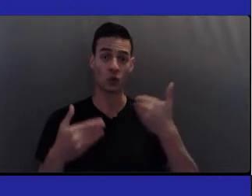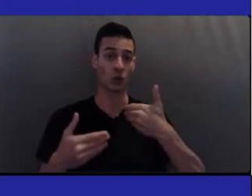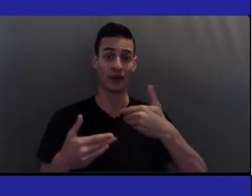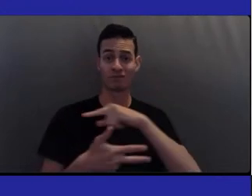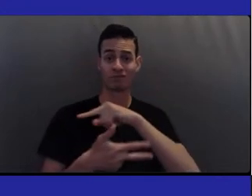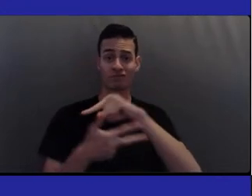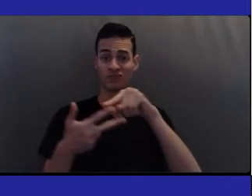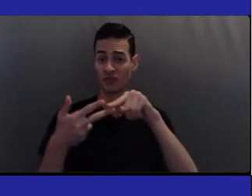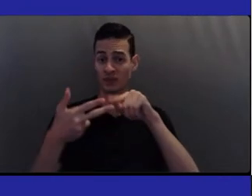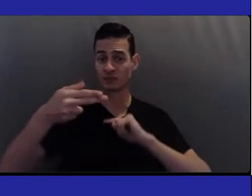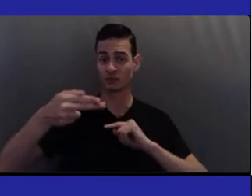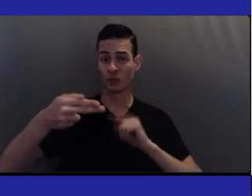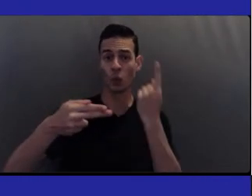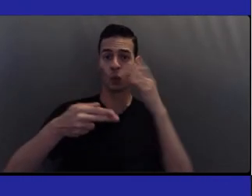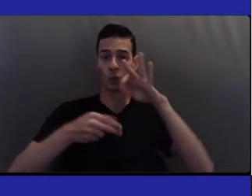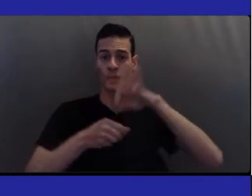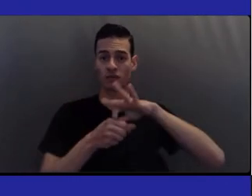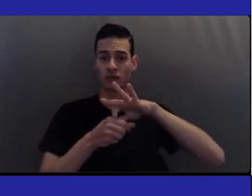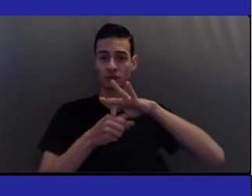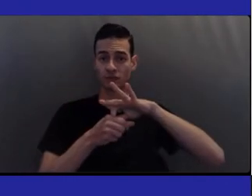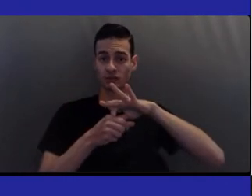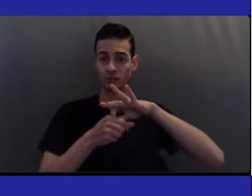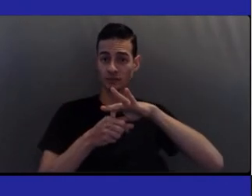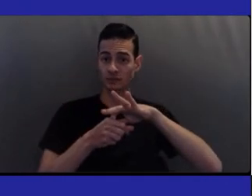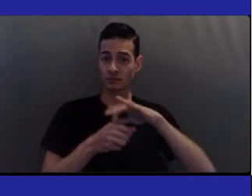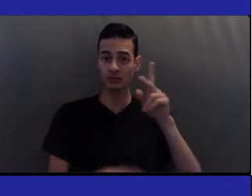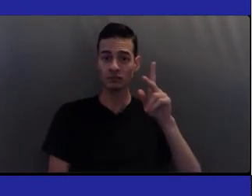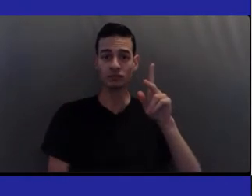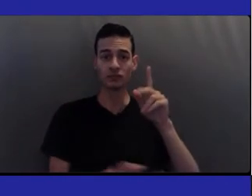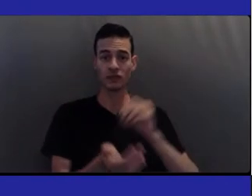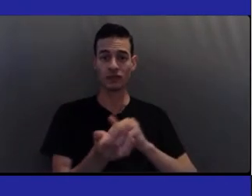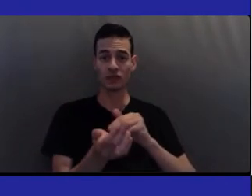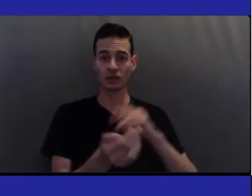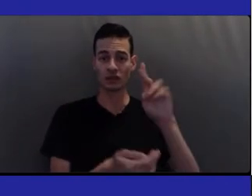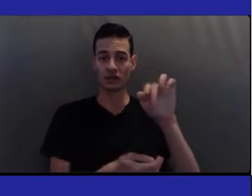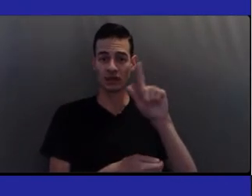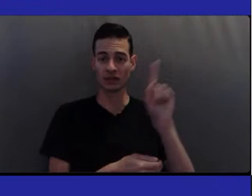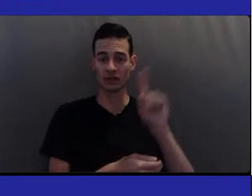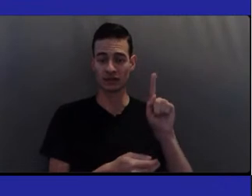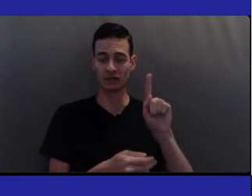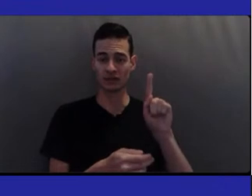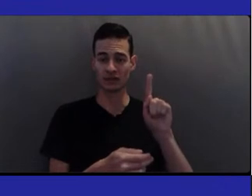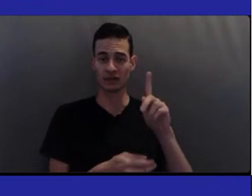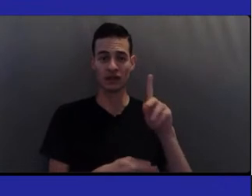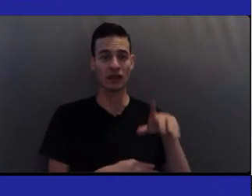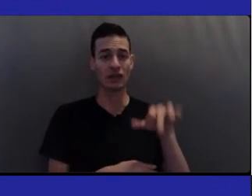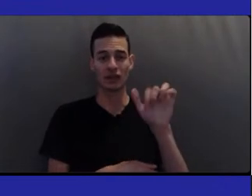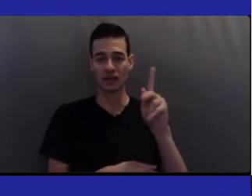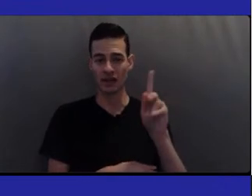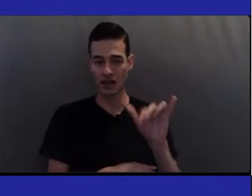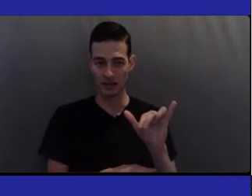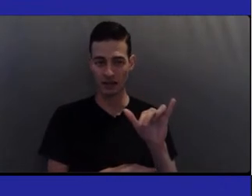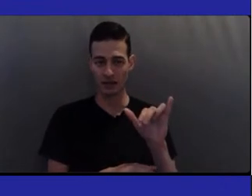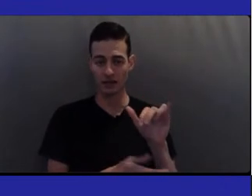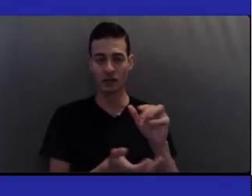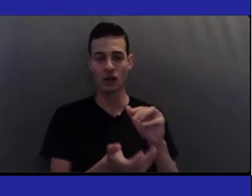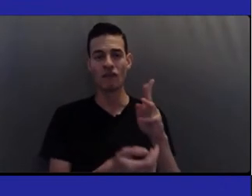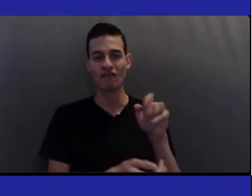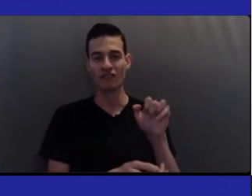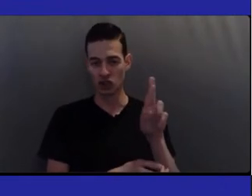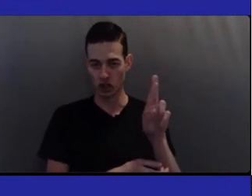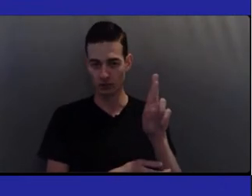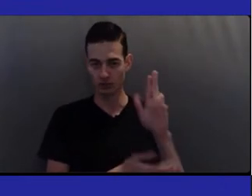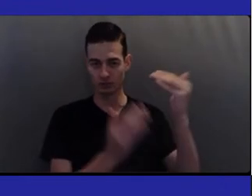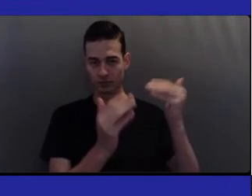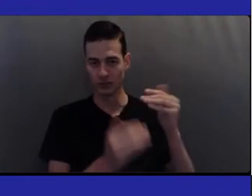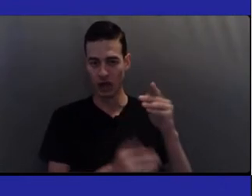let me then ask for your vote, Dr. Katz. Yes. Karen San Hilaire. Yes. Erin Kelly. Yes. Dr. William Fisher. Yes. Barbara